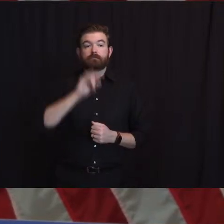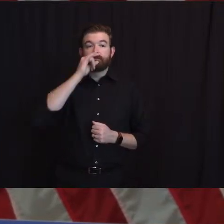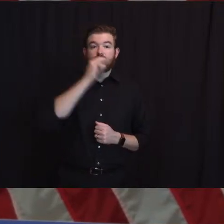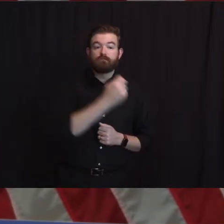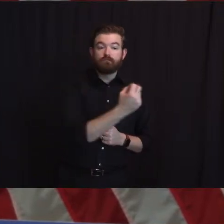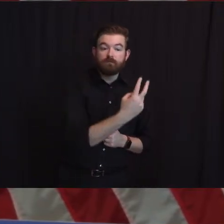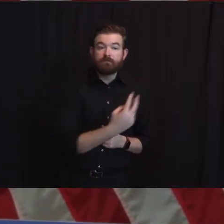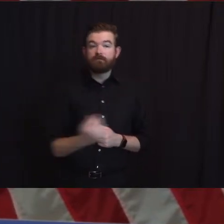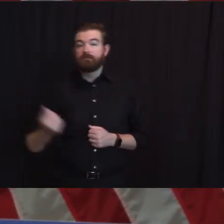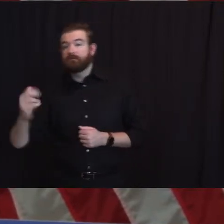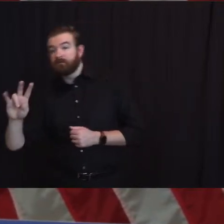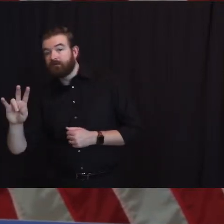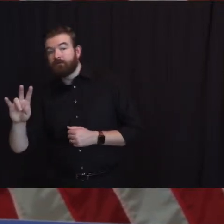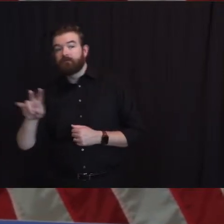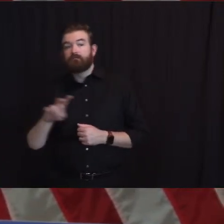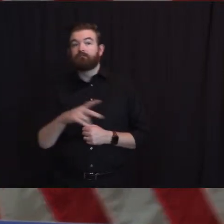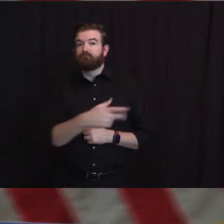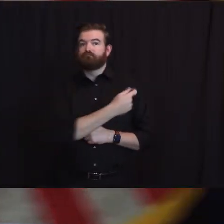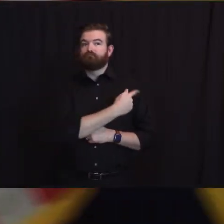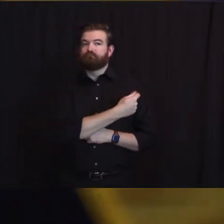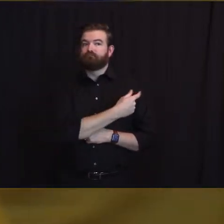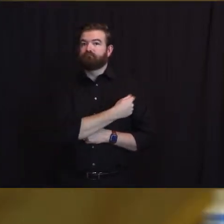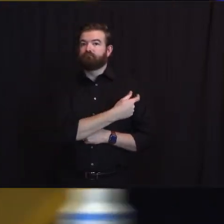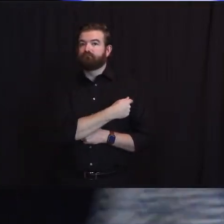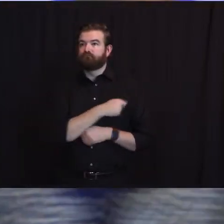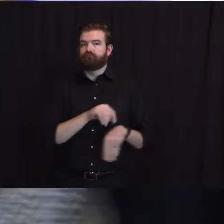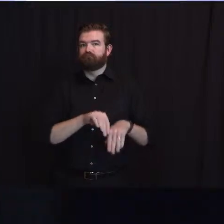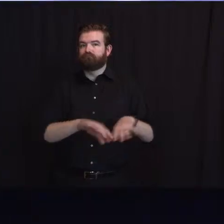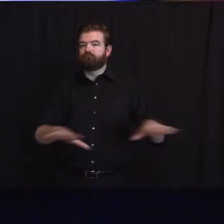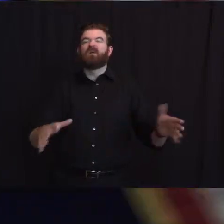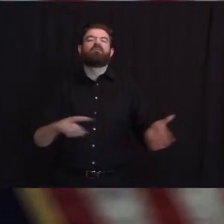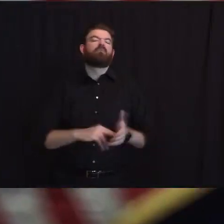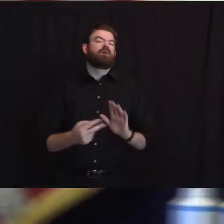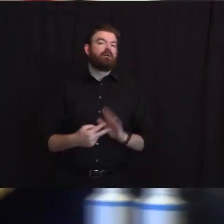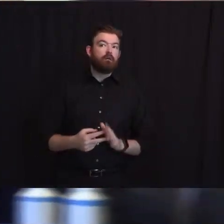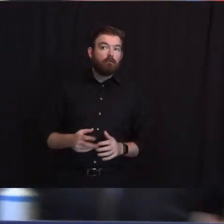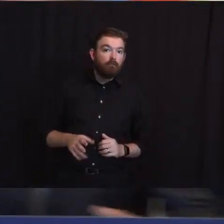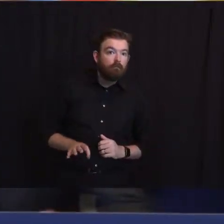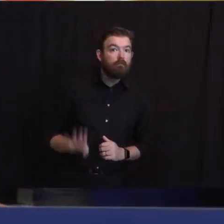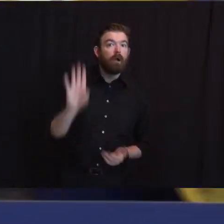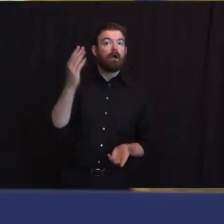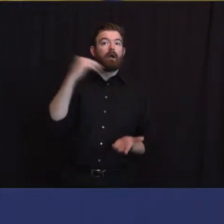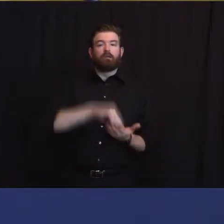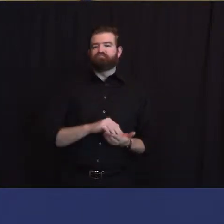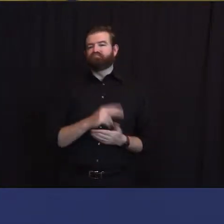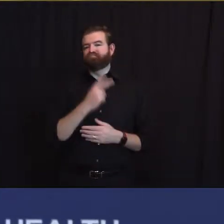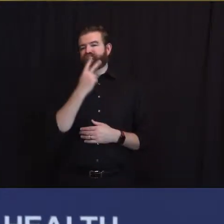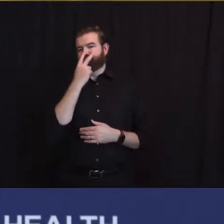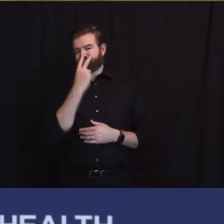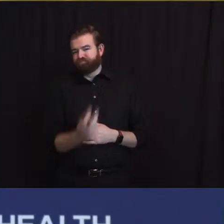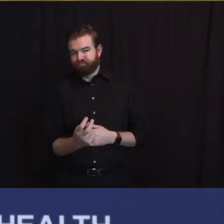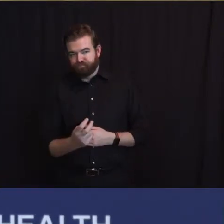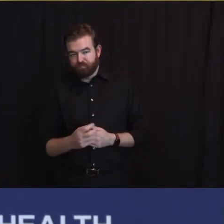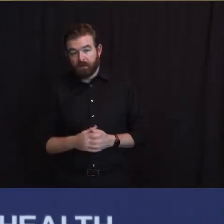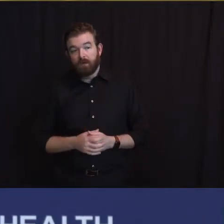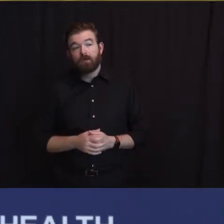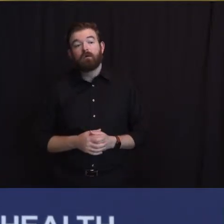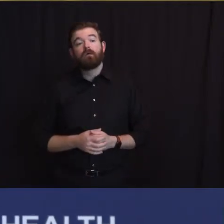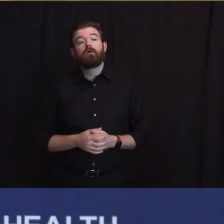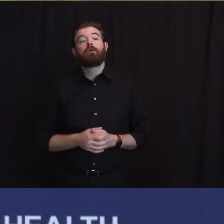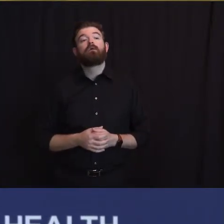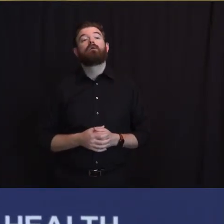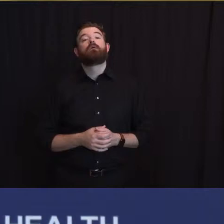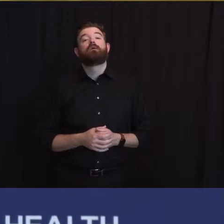not to expect it. That vaccine's efficacious, including against variants, and that's an important element as well. Thank you for